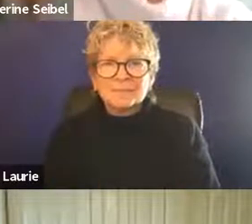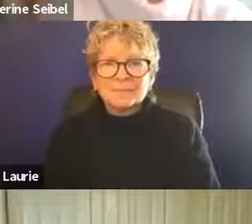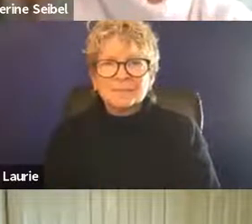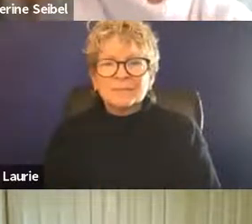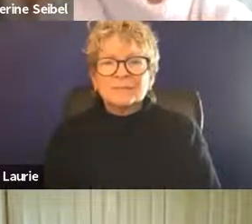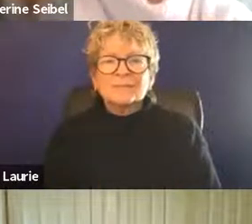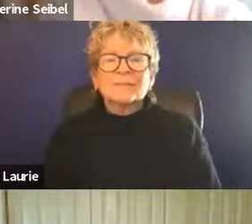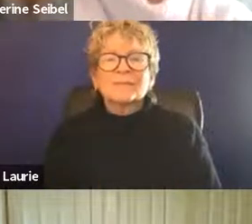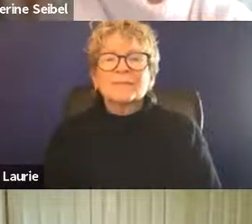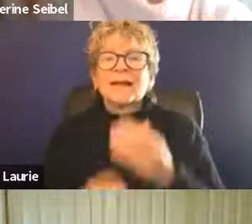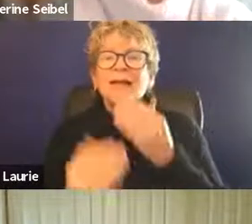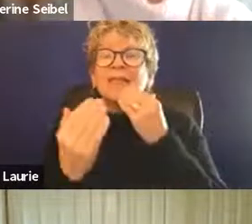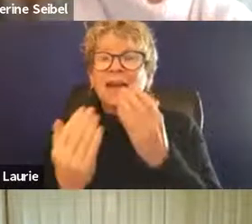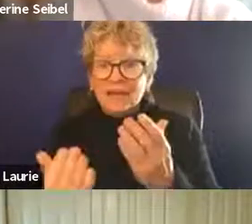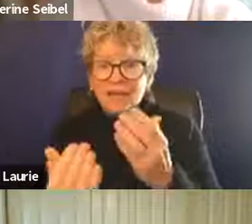Thank you,